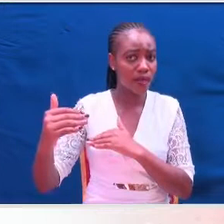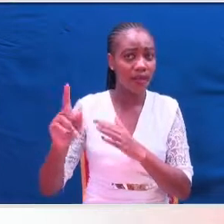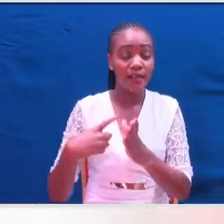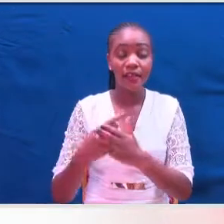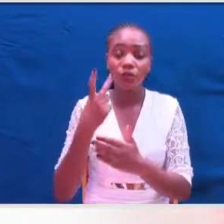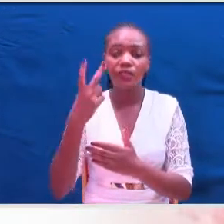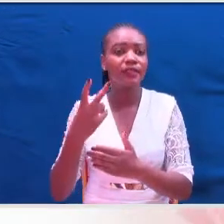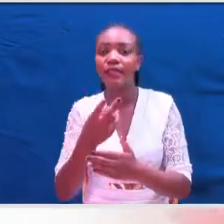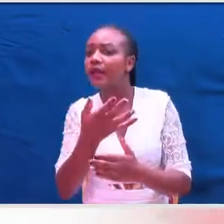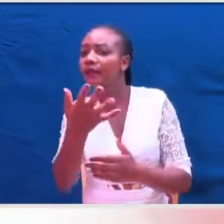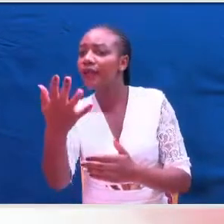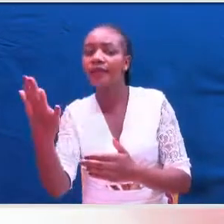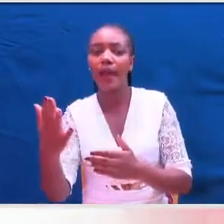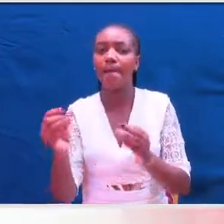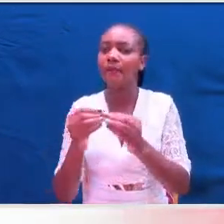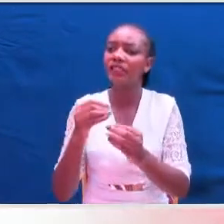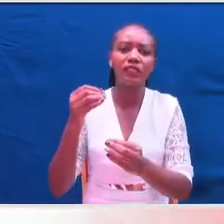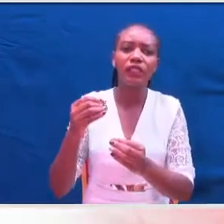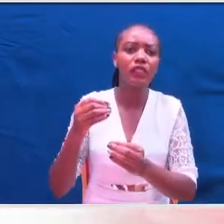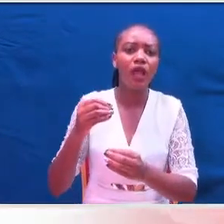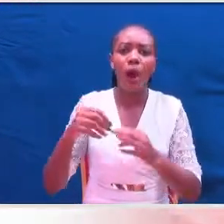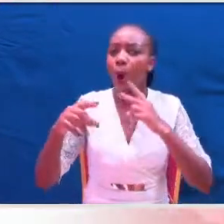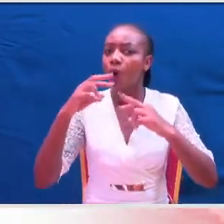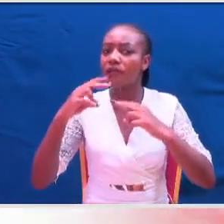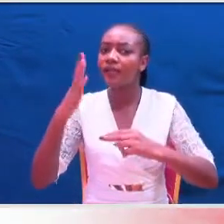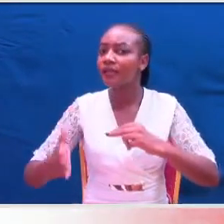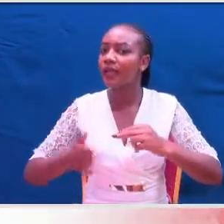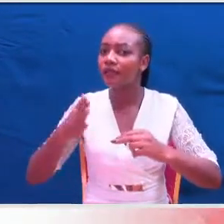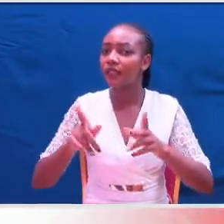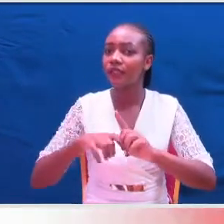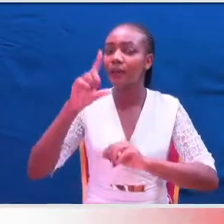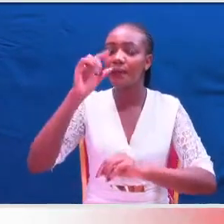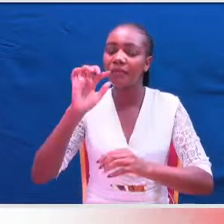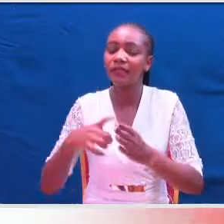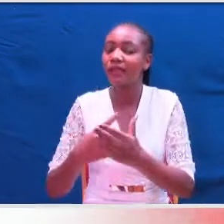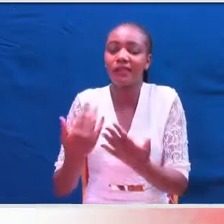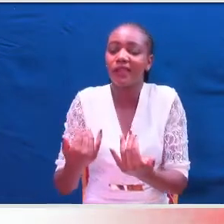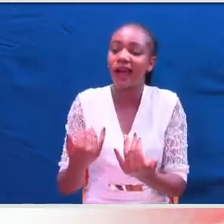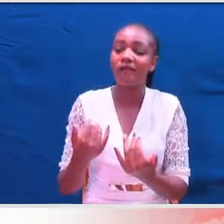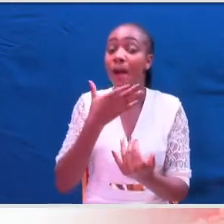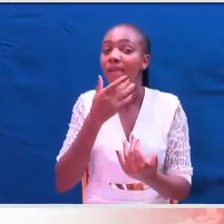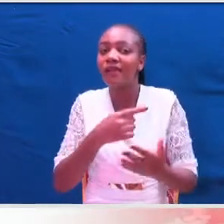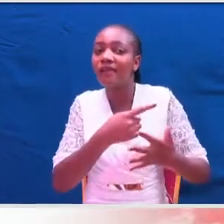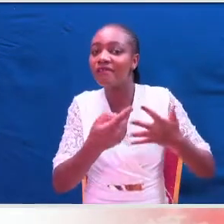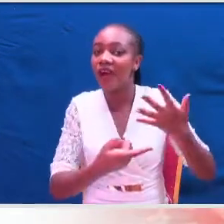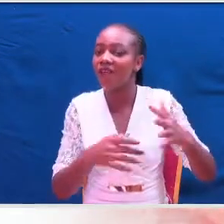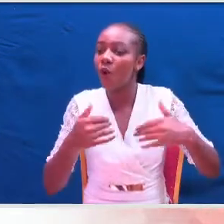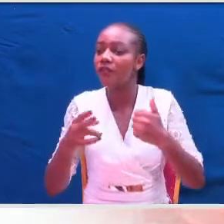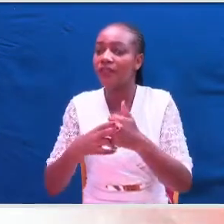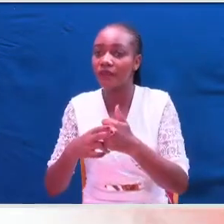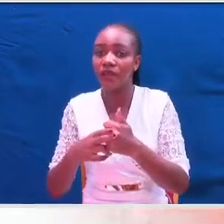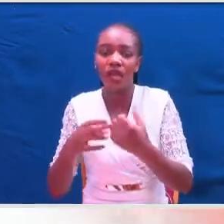wako kwa mahoteli kule Naivasha, tunaona wako Mombasa, wanaenda wanakaa wanaume watano, wa saba,